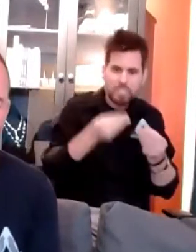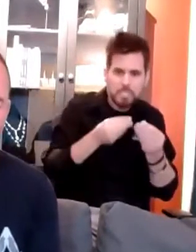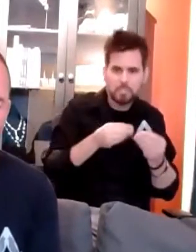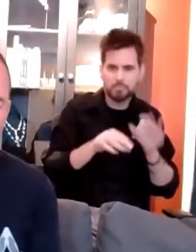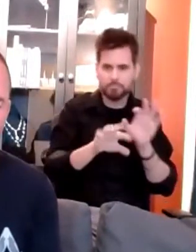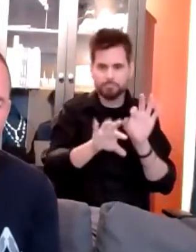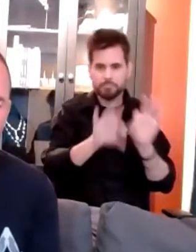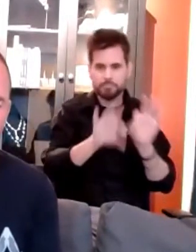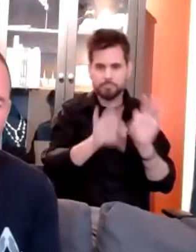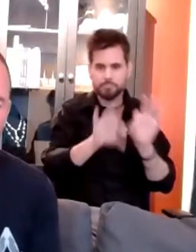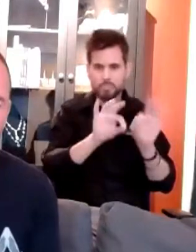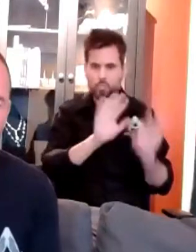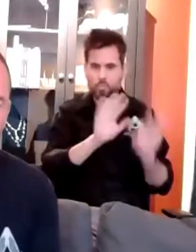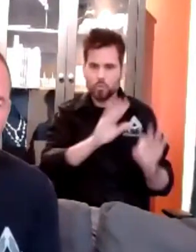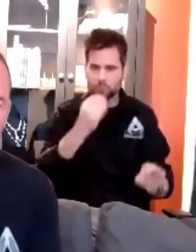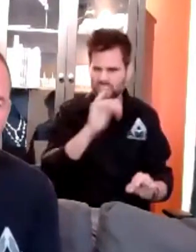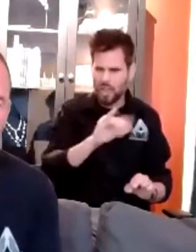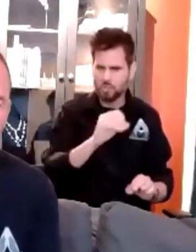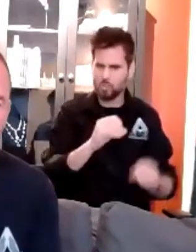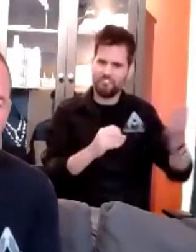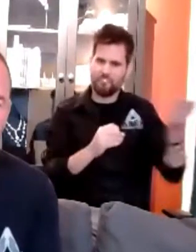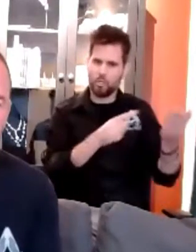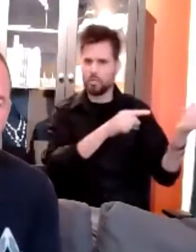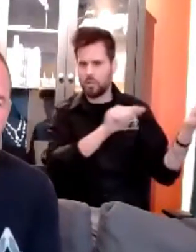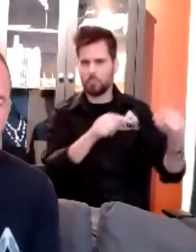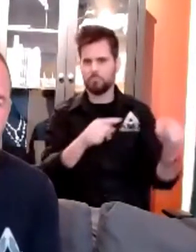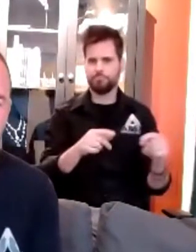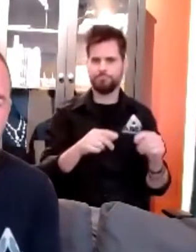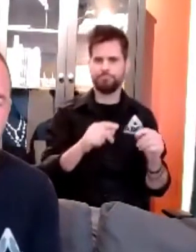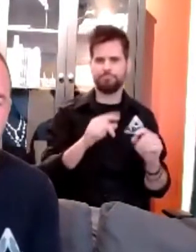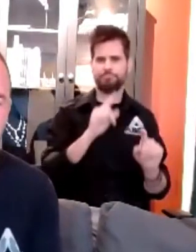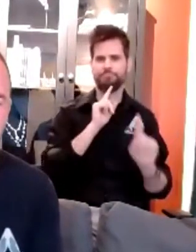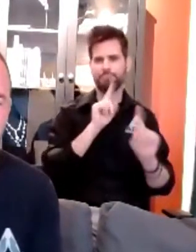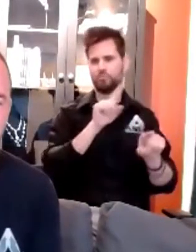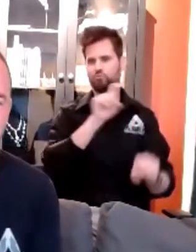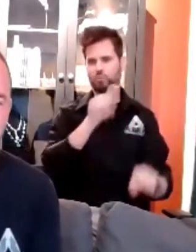Hi, Chelsea. It's good to see you. Hi, Rami.